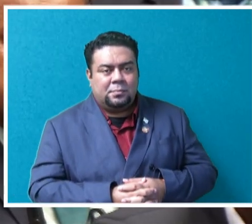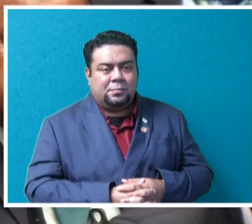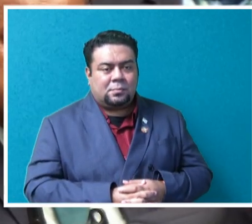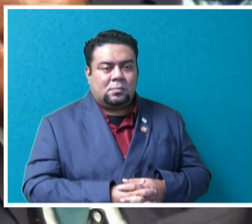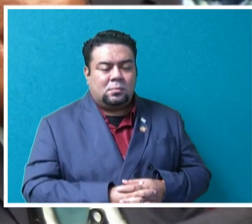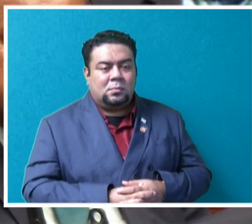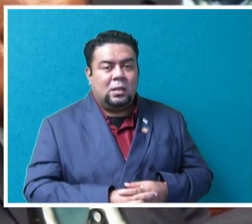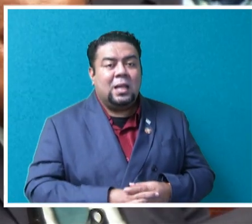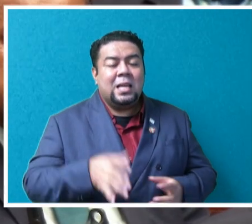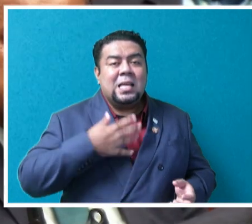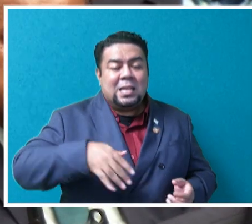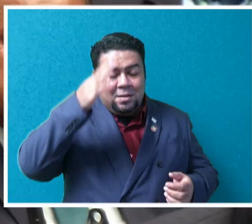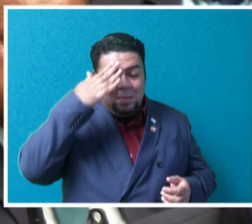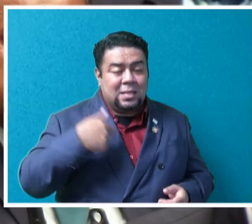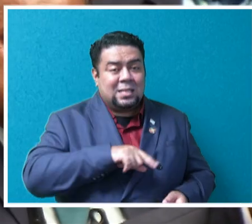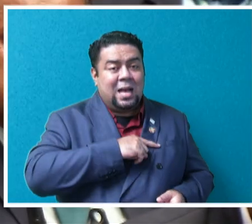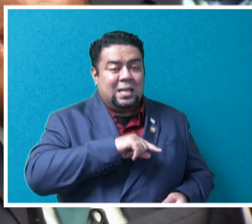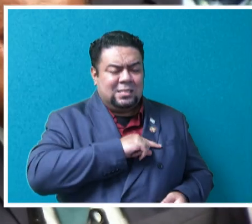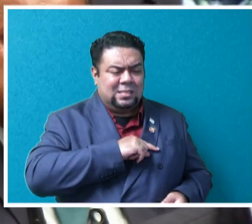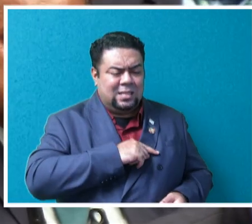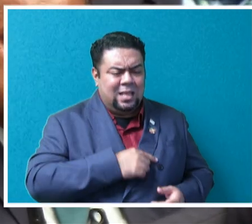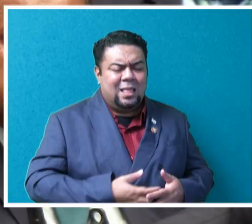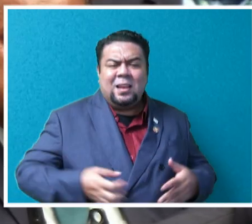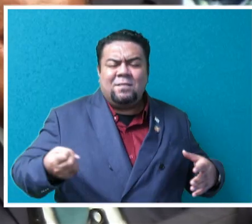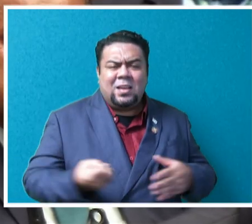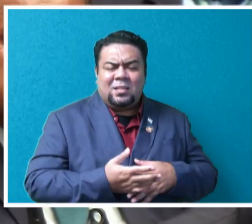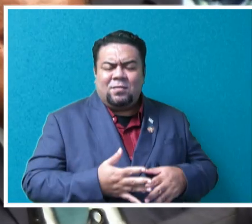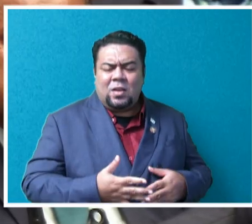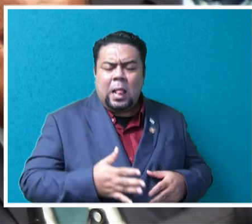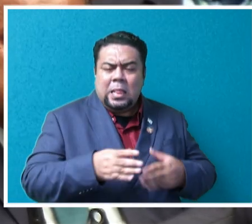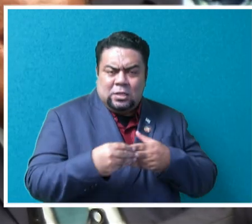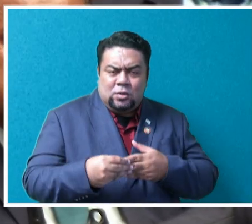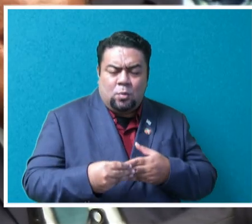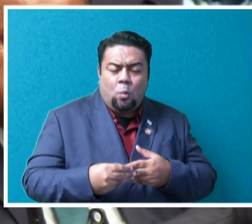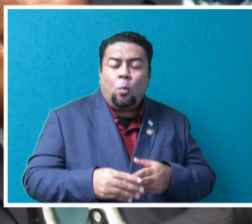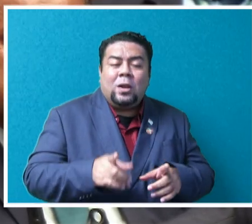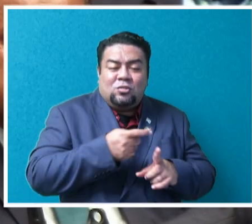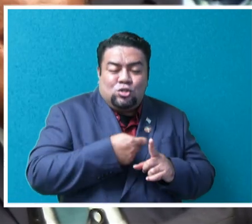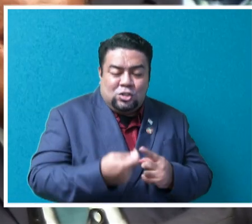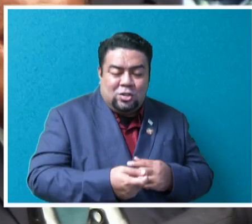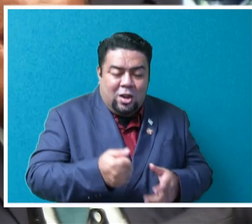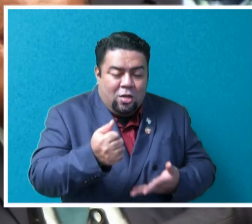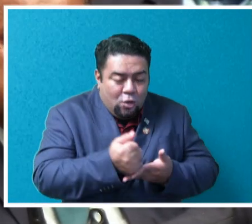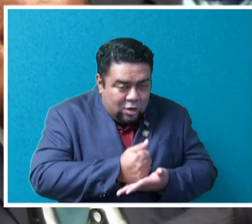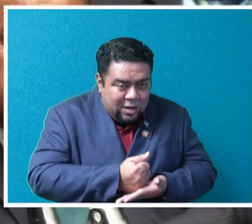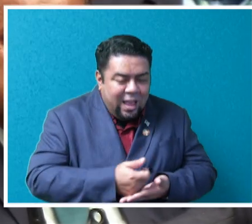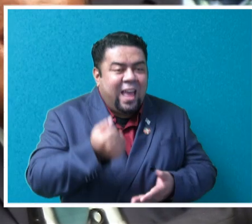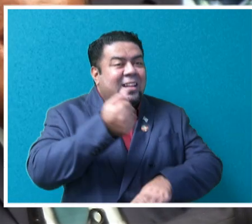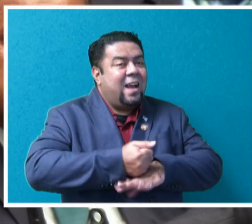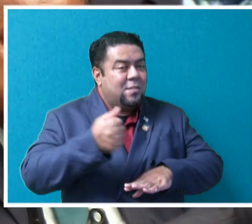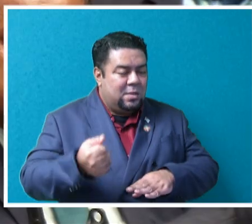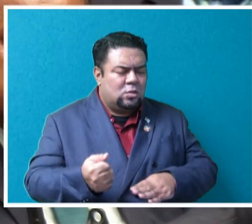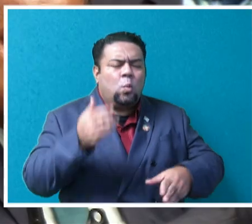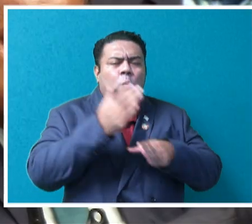that effective national leadership is strongest when traditional authority and government